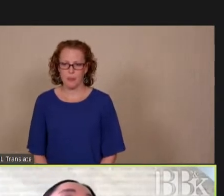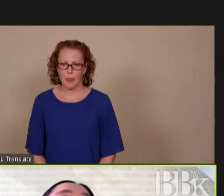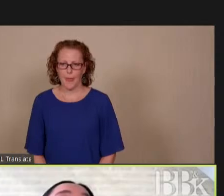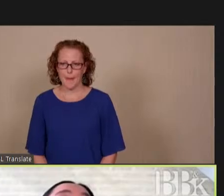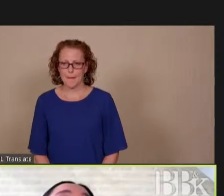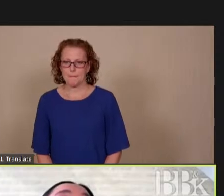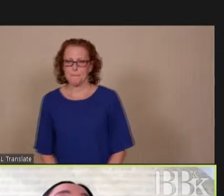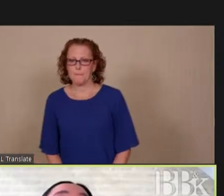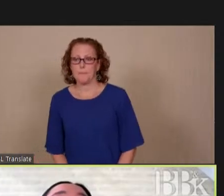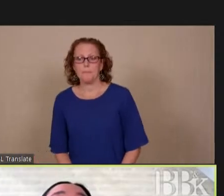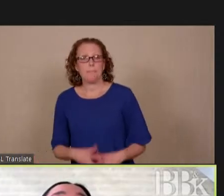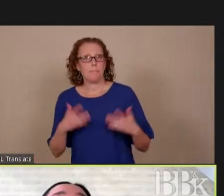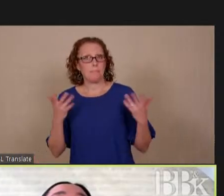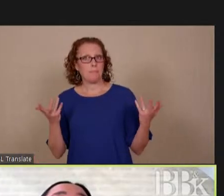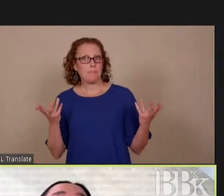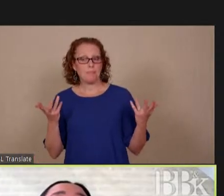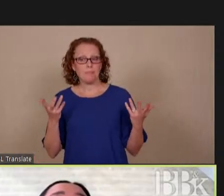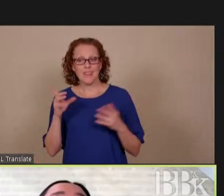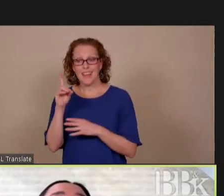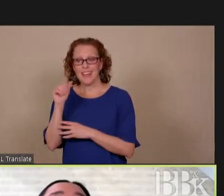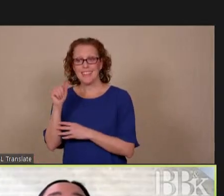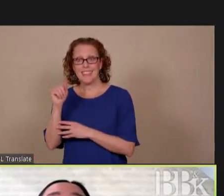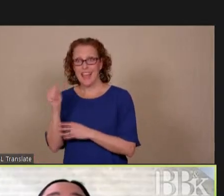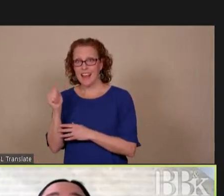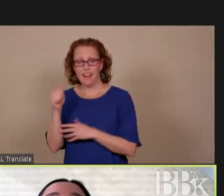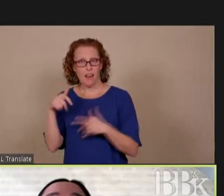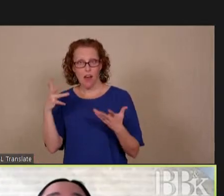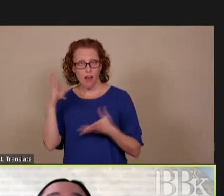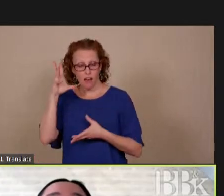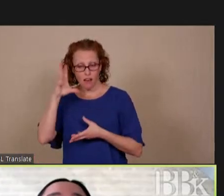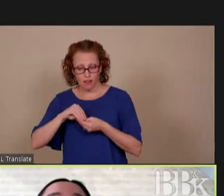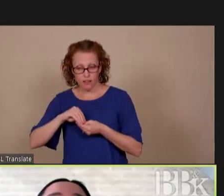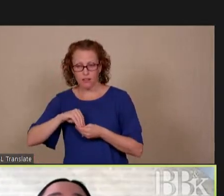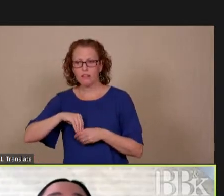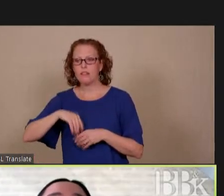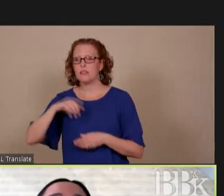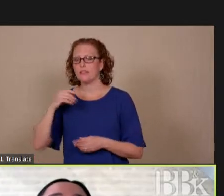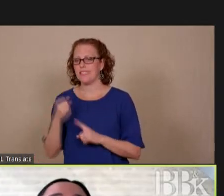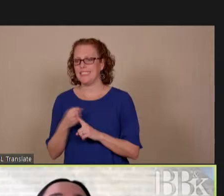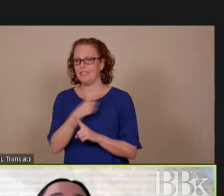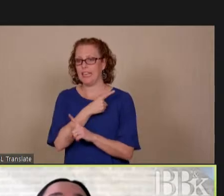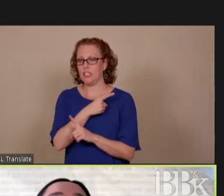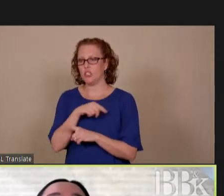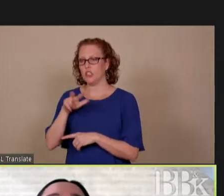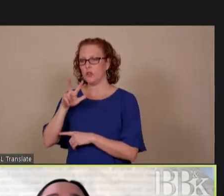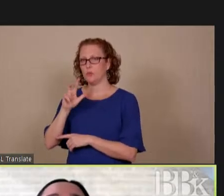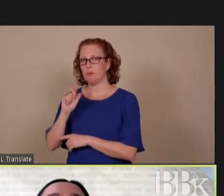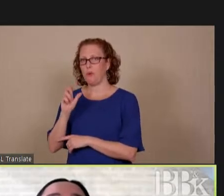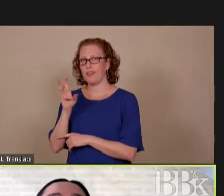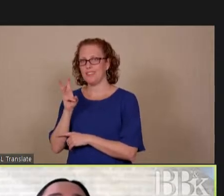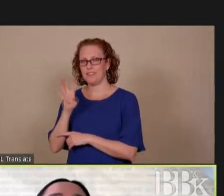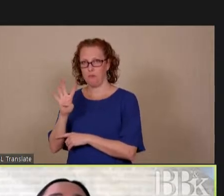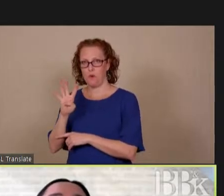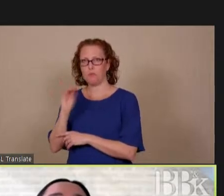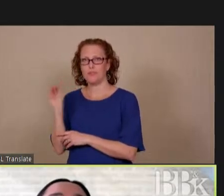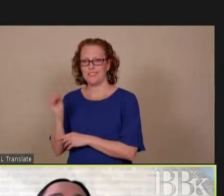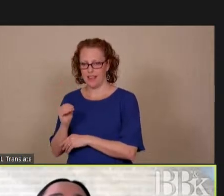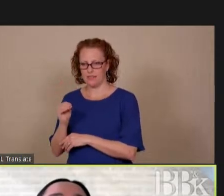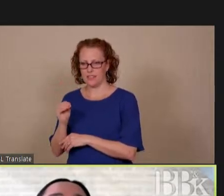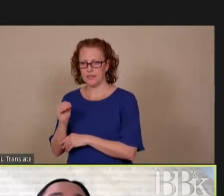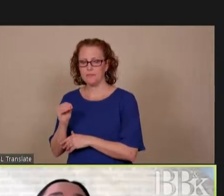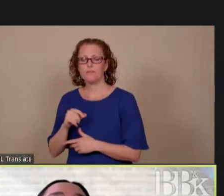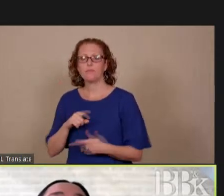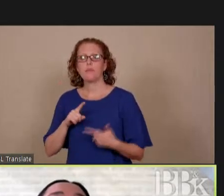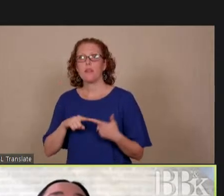Okay, and so the findings are that this has a total deviation of 3.64%. Again, it was a map submitted by a member of the